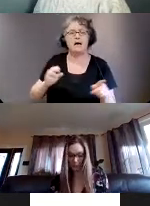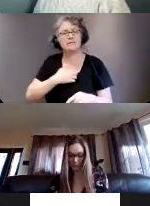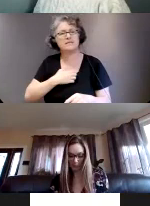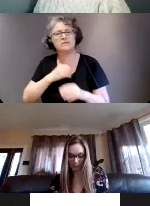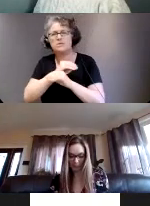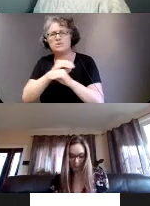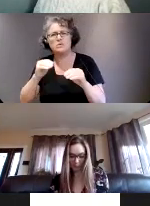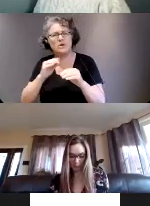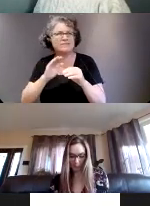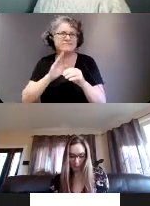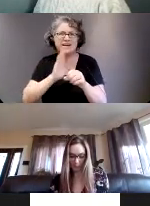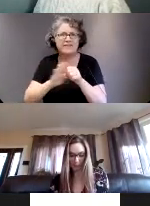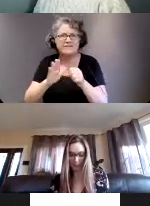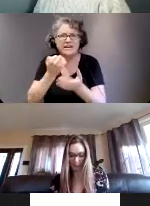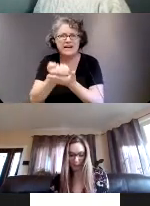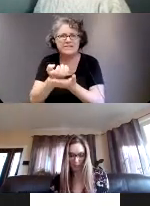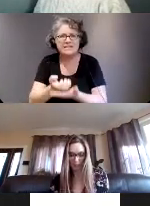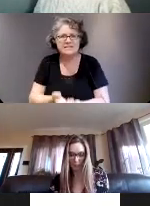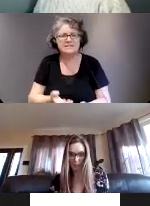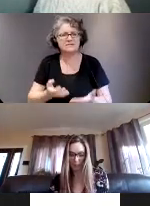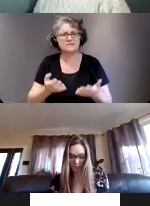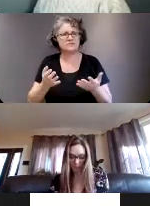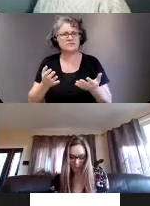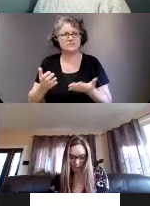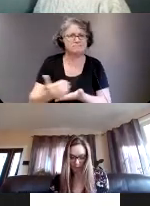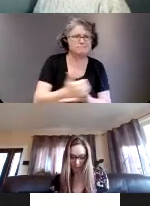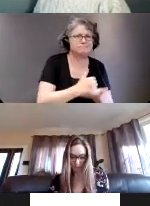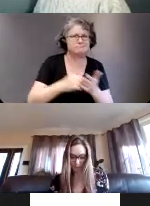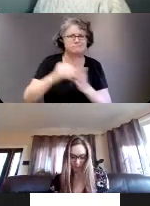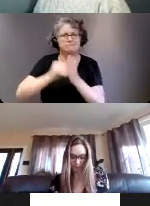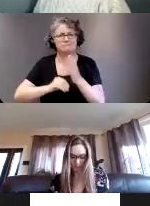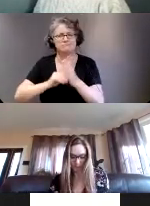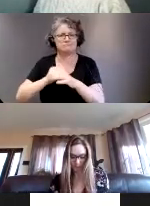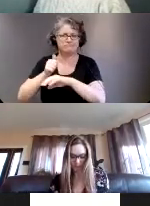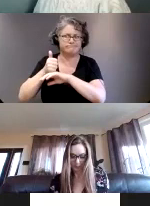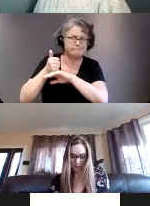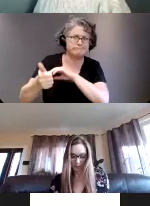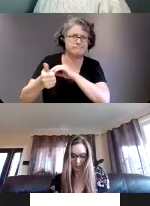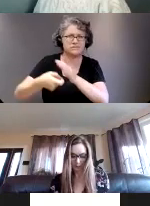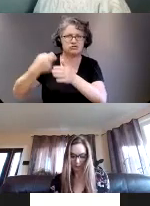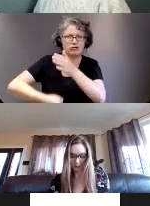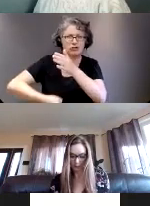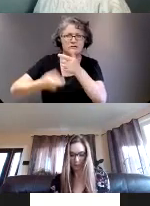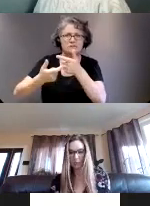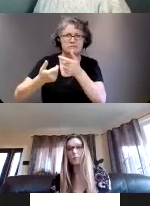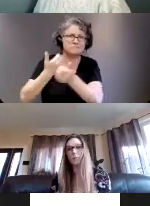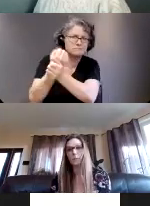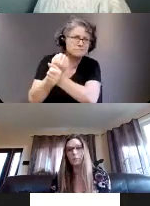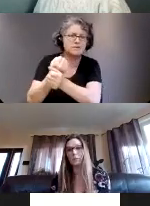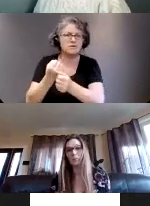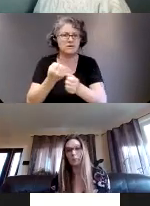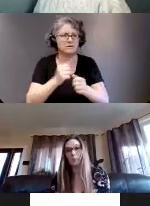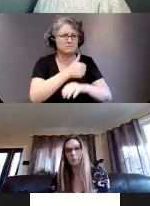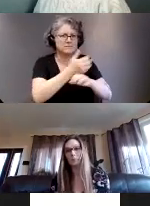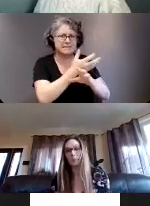to be able to do what they need to do, or to take action to create pathways to safety. And it